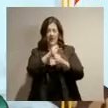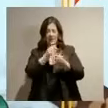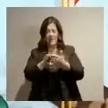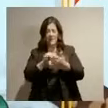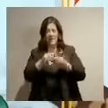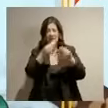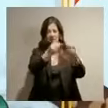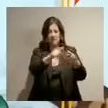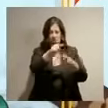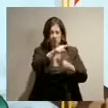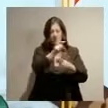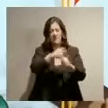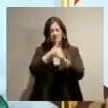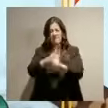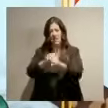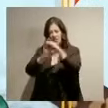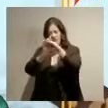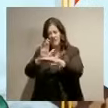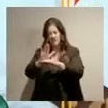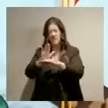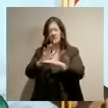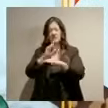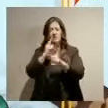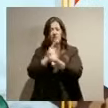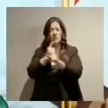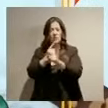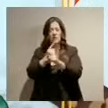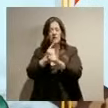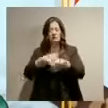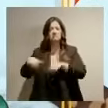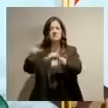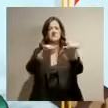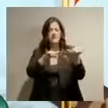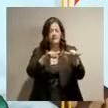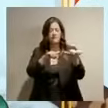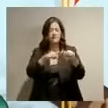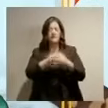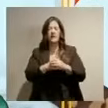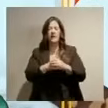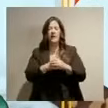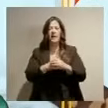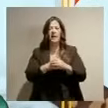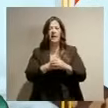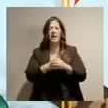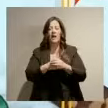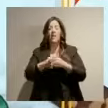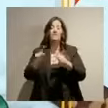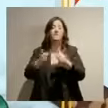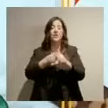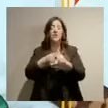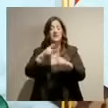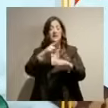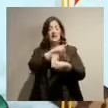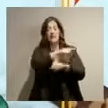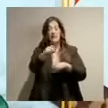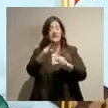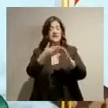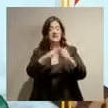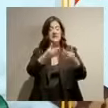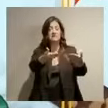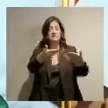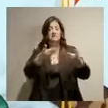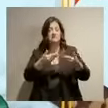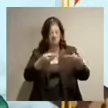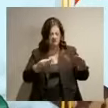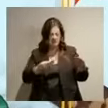program, to cities and counties and CACs. I rejected the first plans because I didn't think there was enough transparency